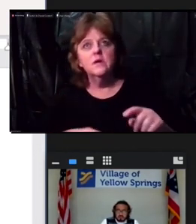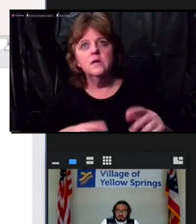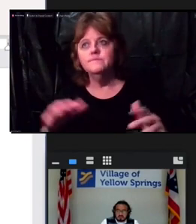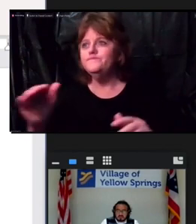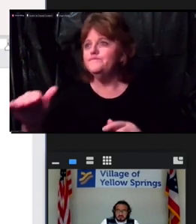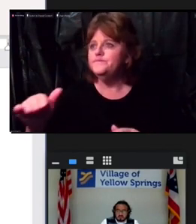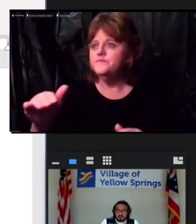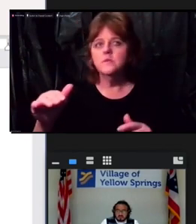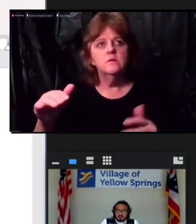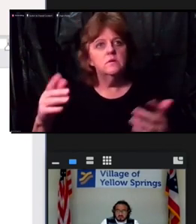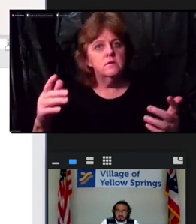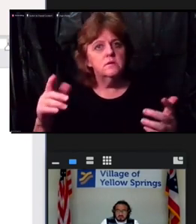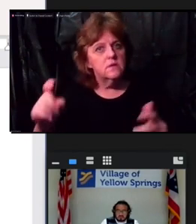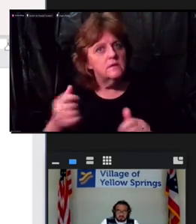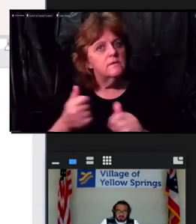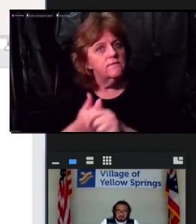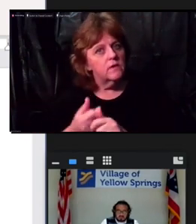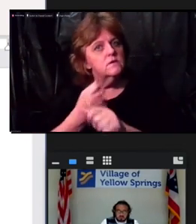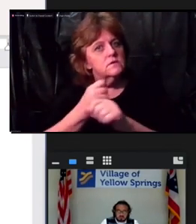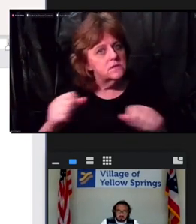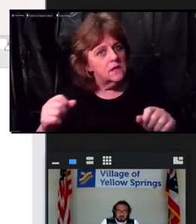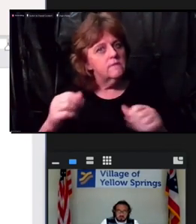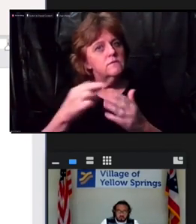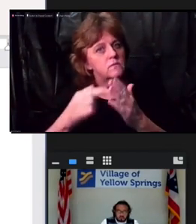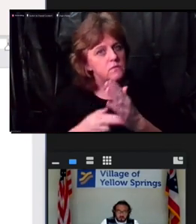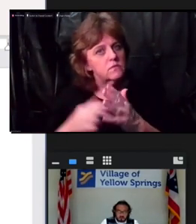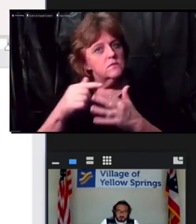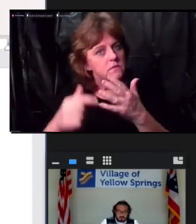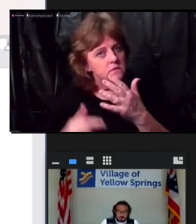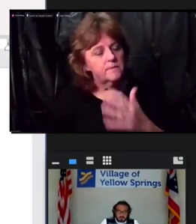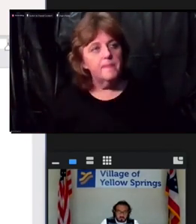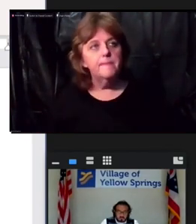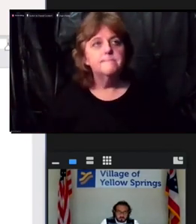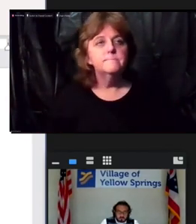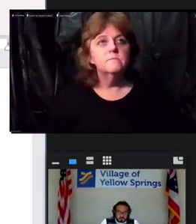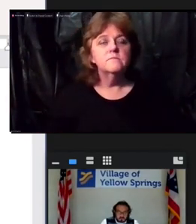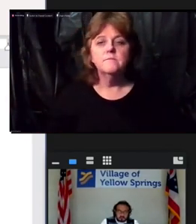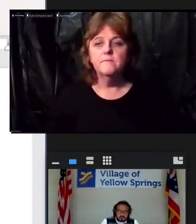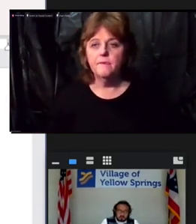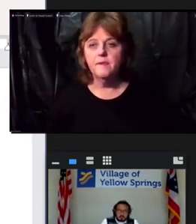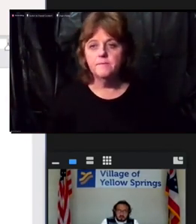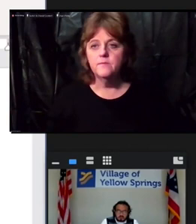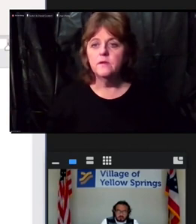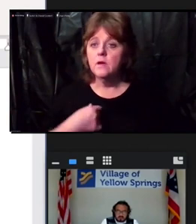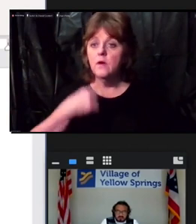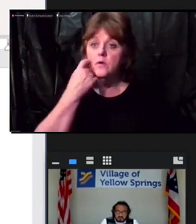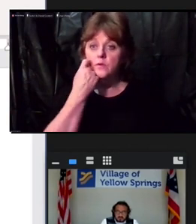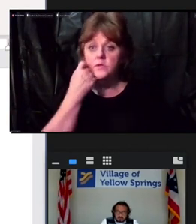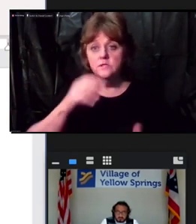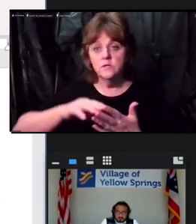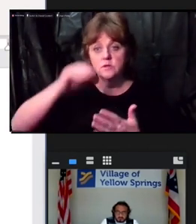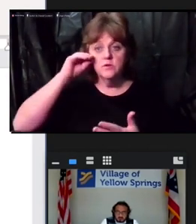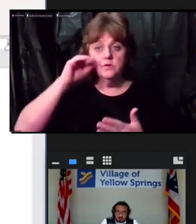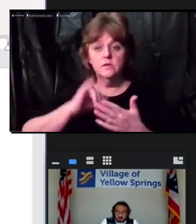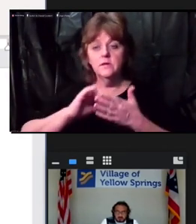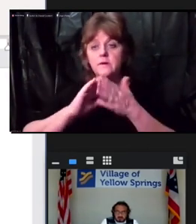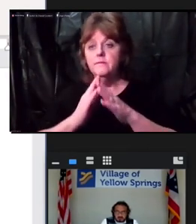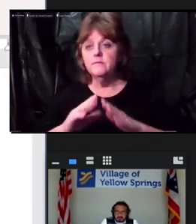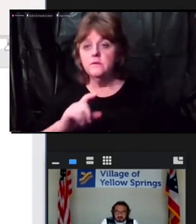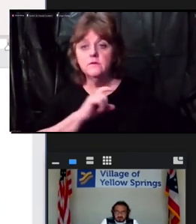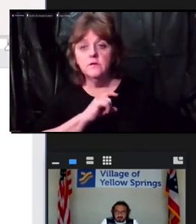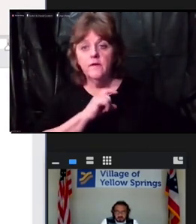about the need to follow the safety protocols. I recently learned that our peace officers were visiting